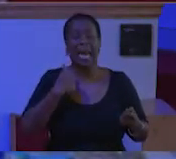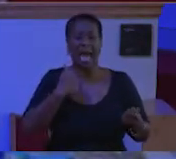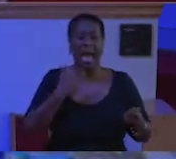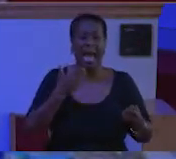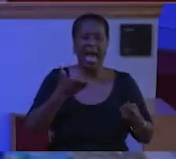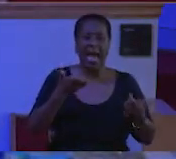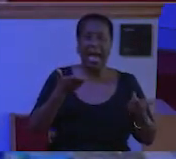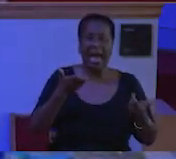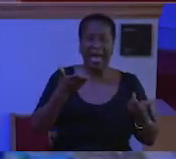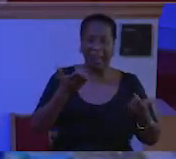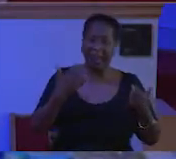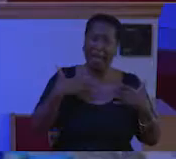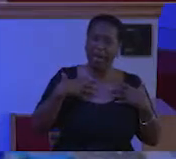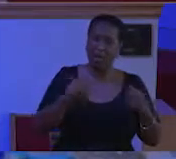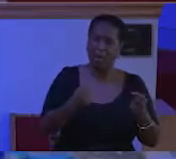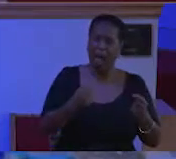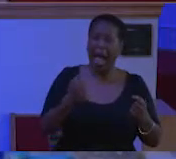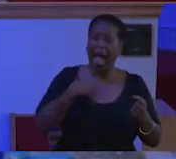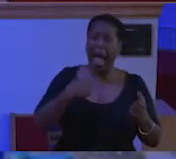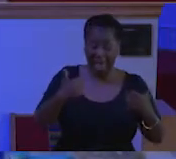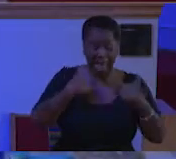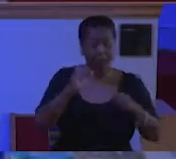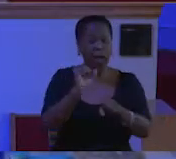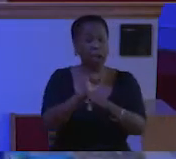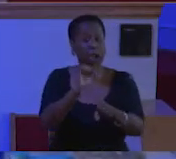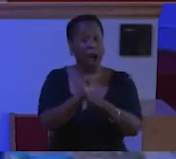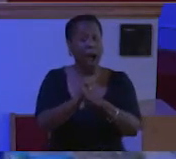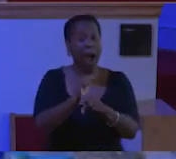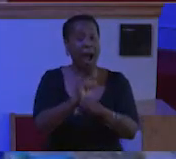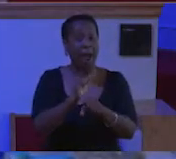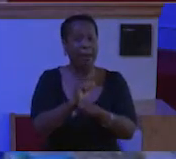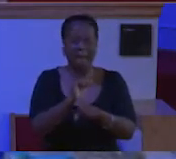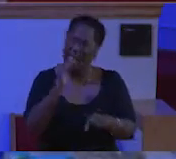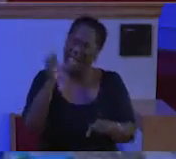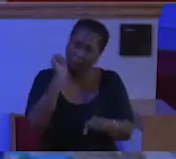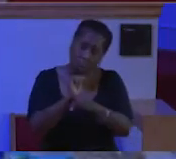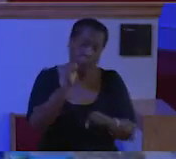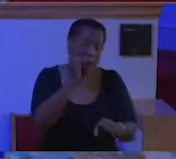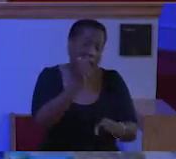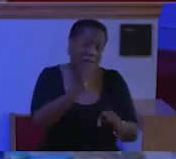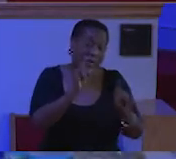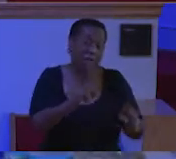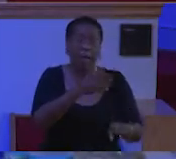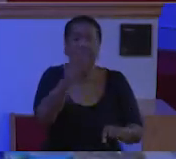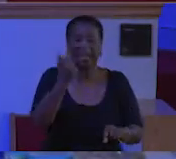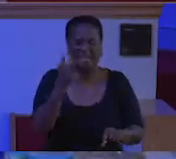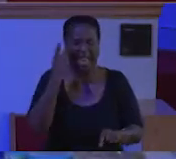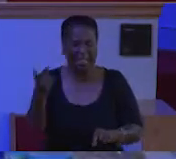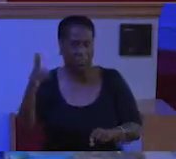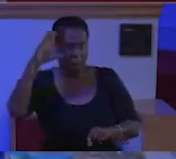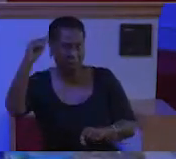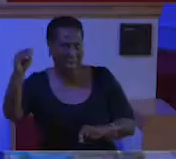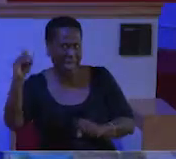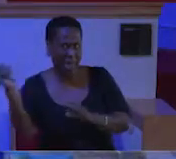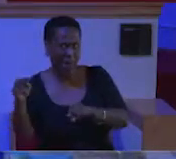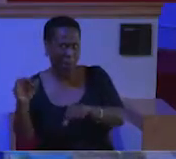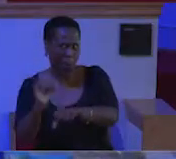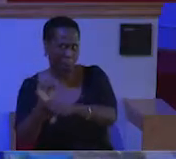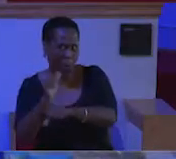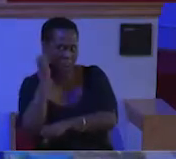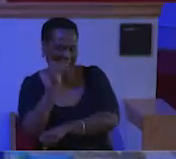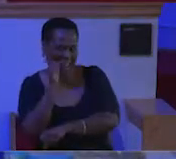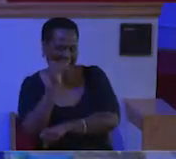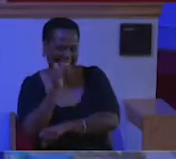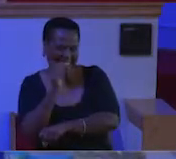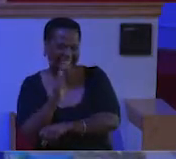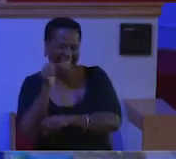a recovering addict. I got a job and went to work every day because I saw a man go to work every day